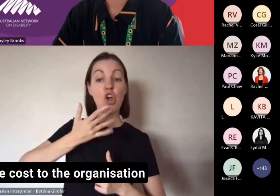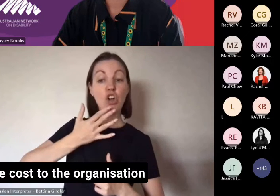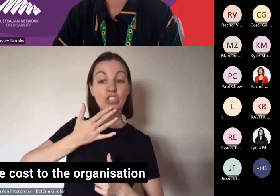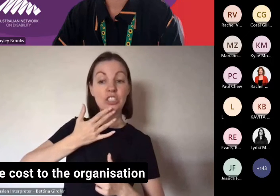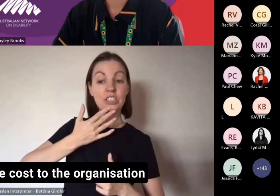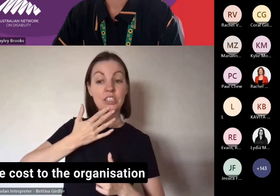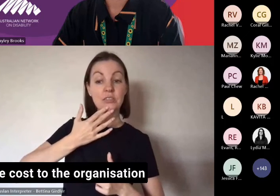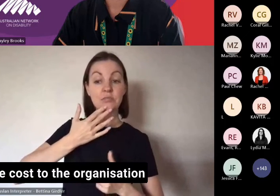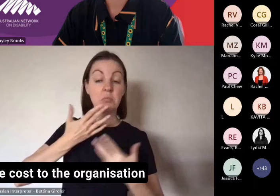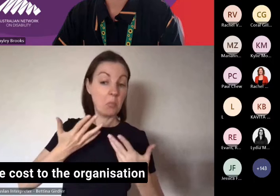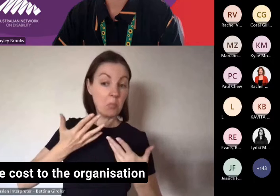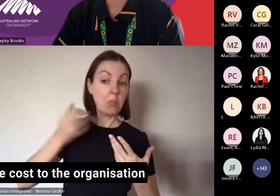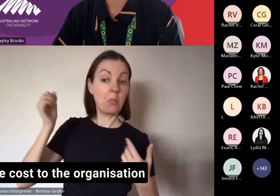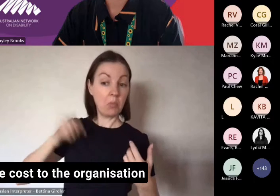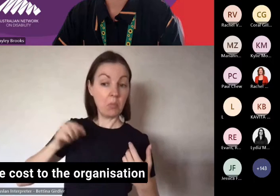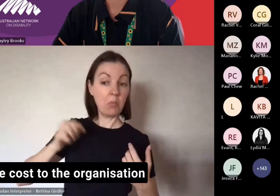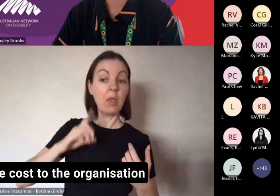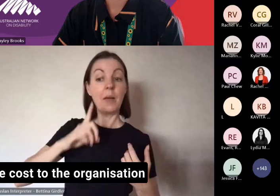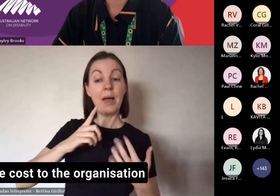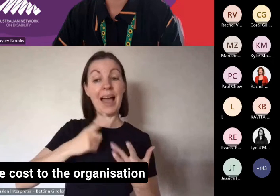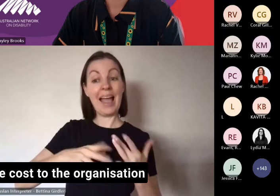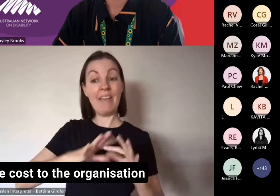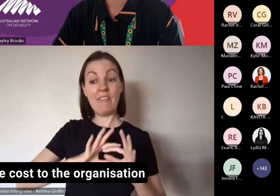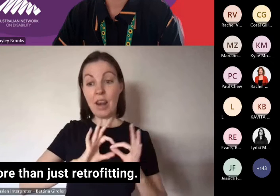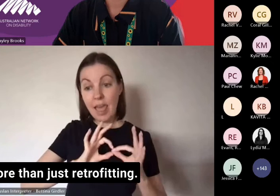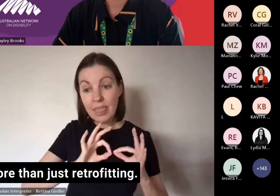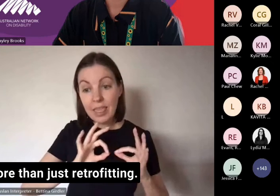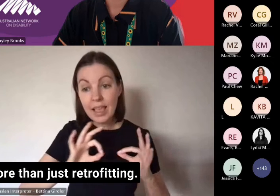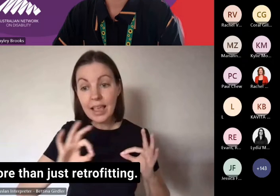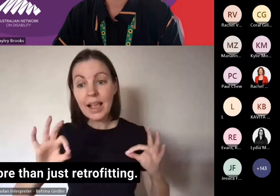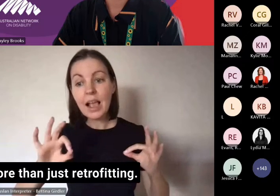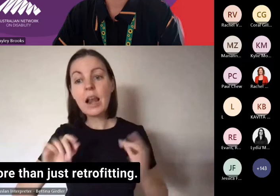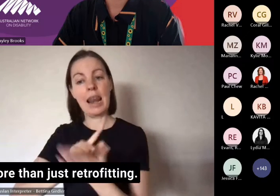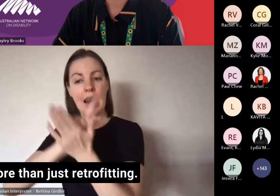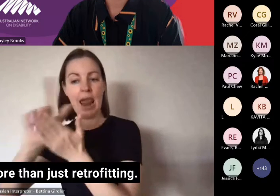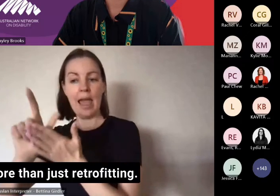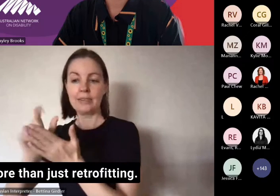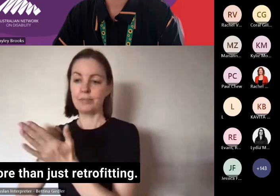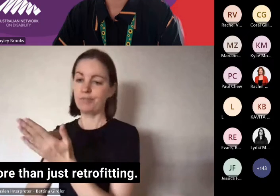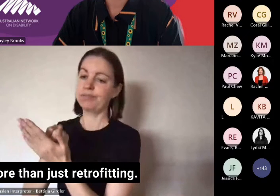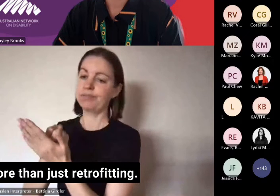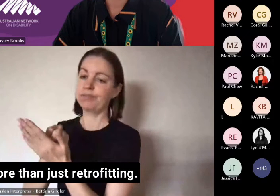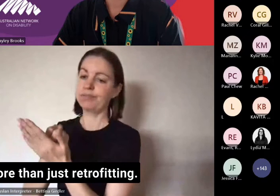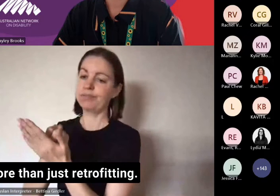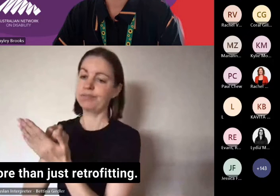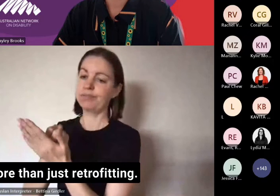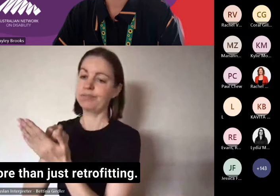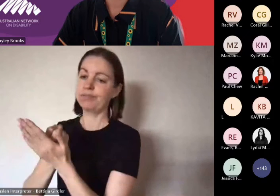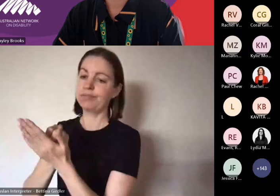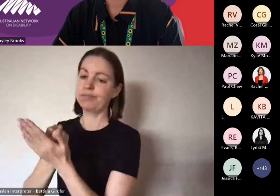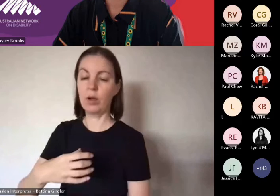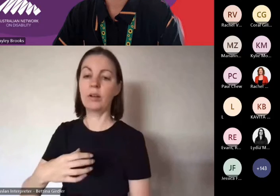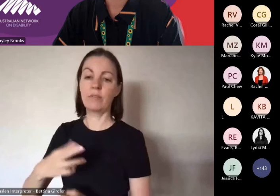it. That it's the cost to the organization later, and it's more than just retrofitting.